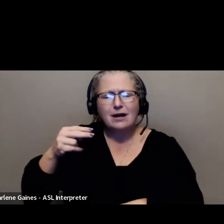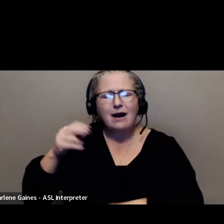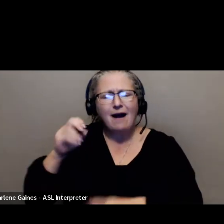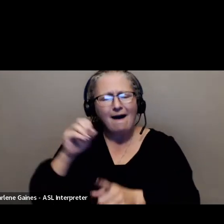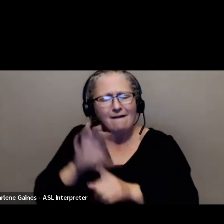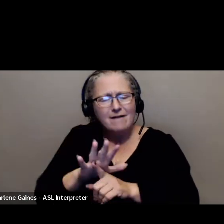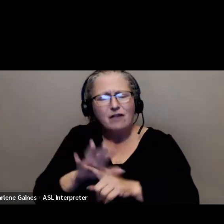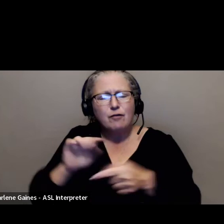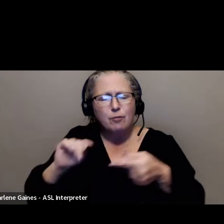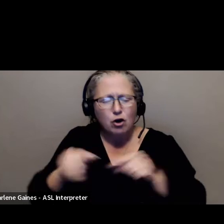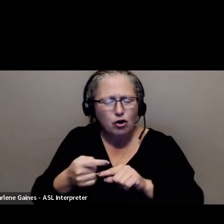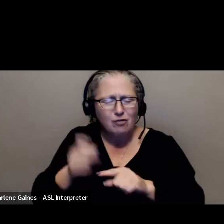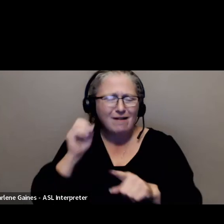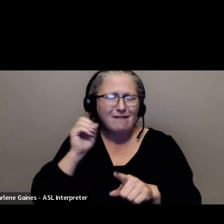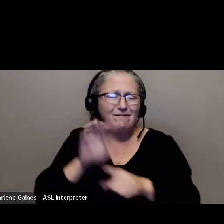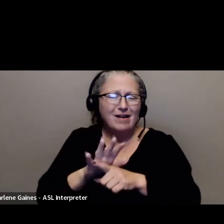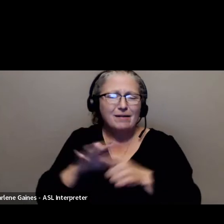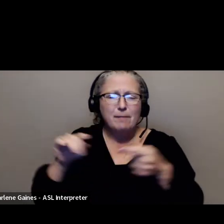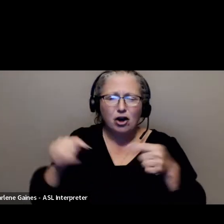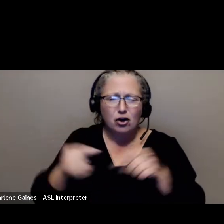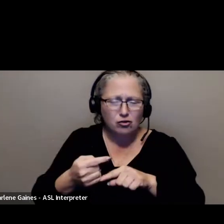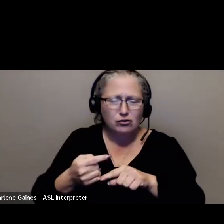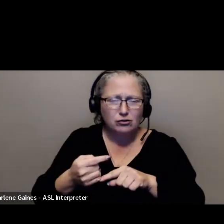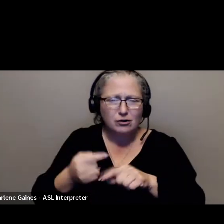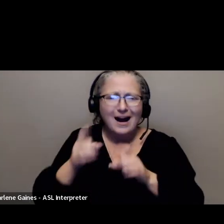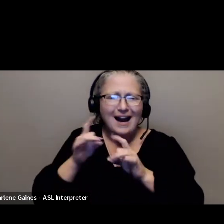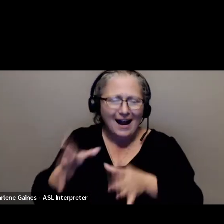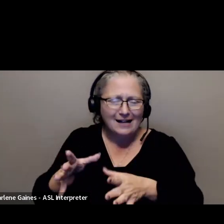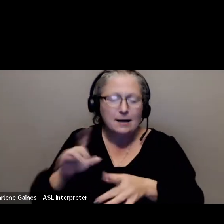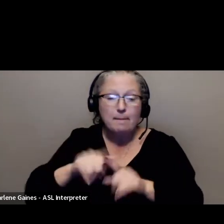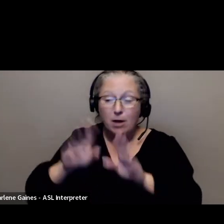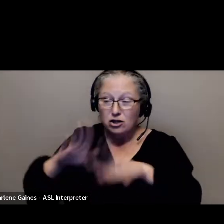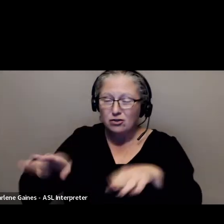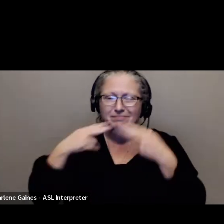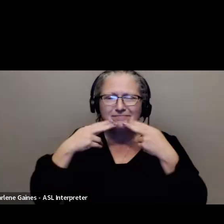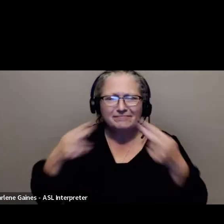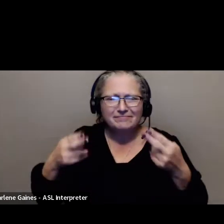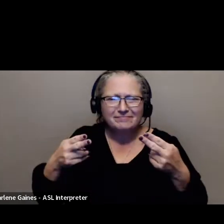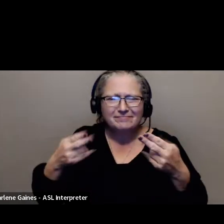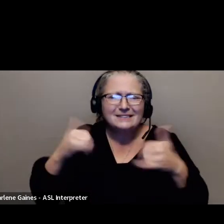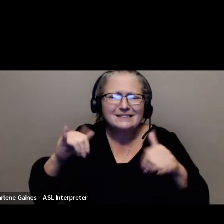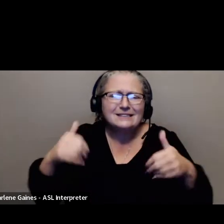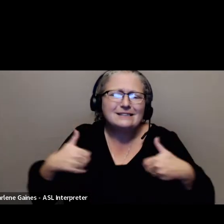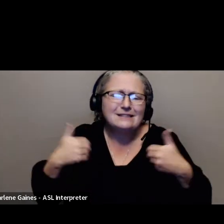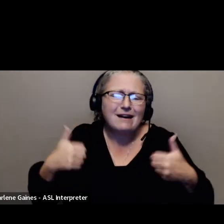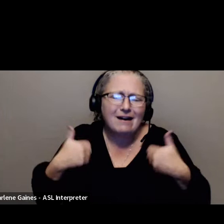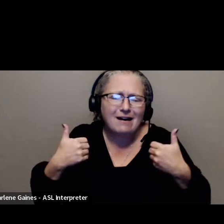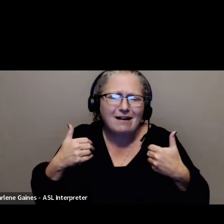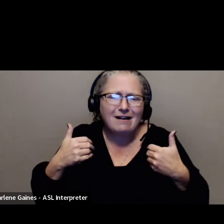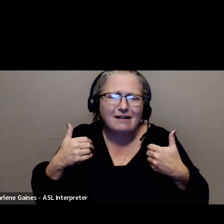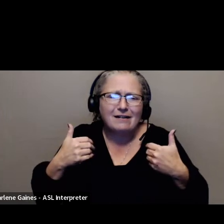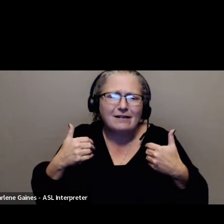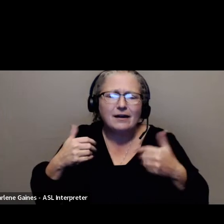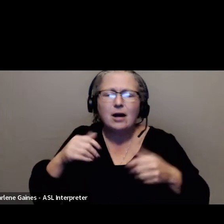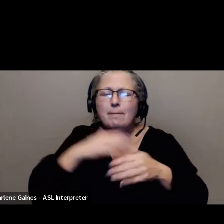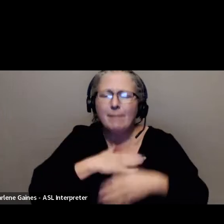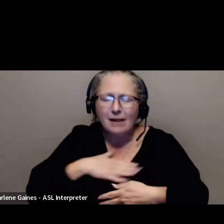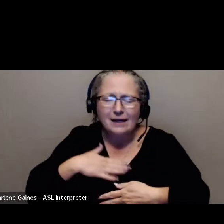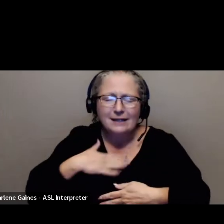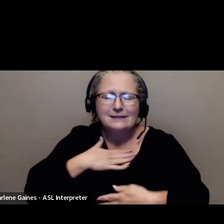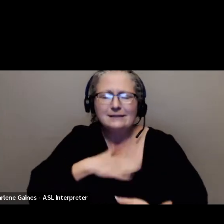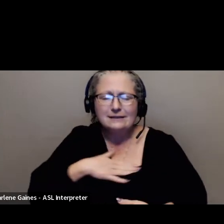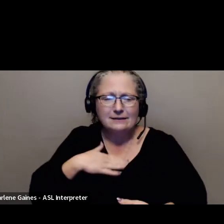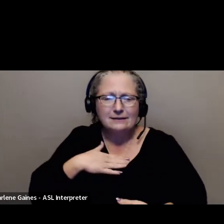our hates, but kids have nothing to do with it. They're still young, they're still innocent. So please,